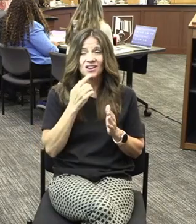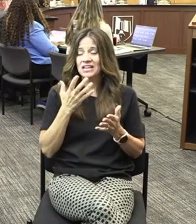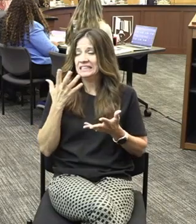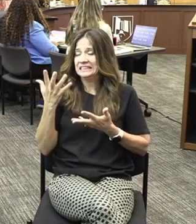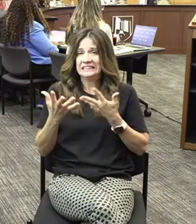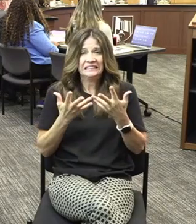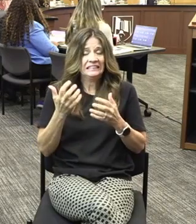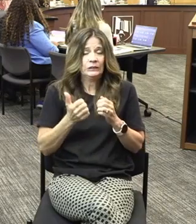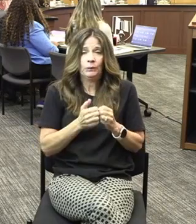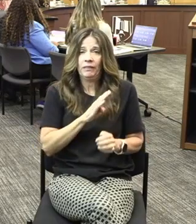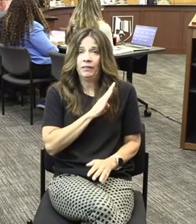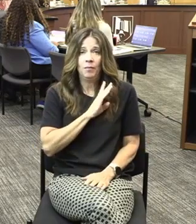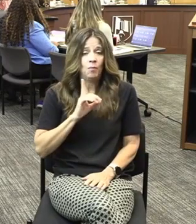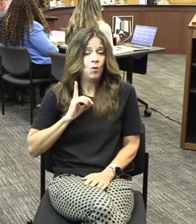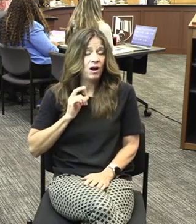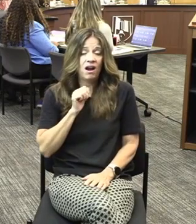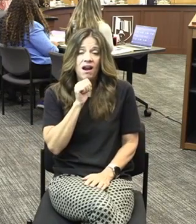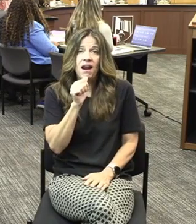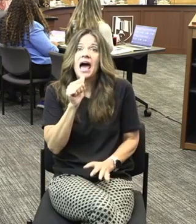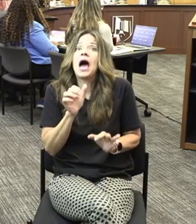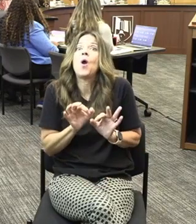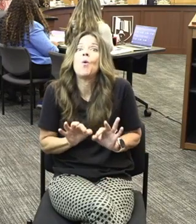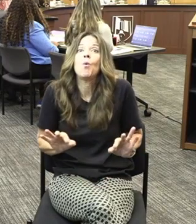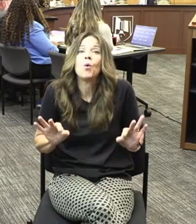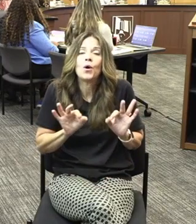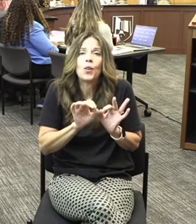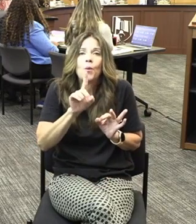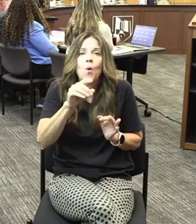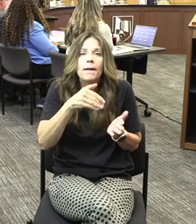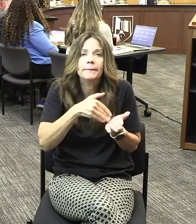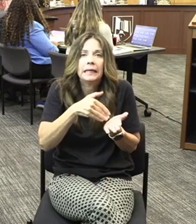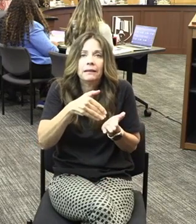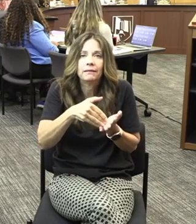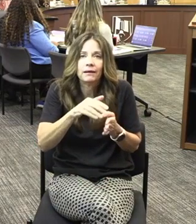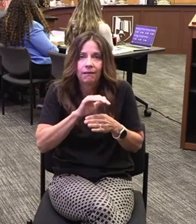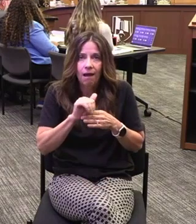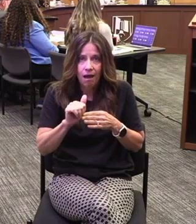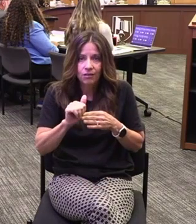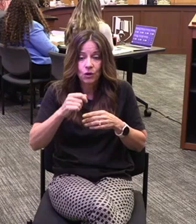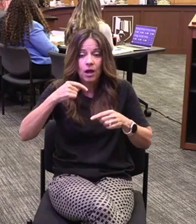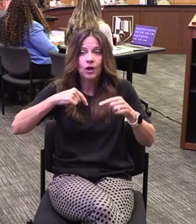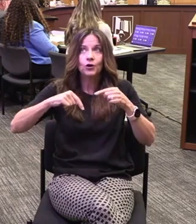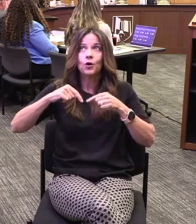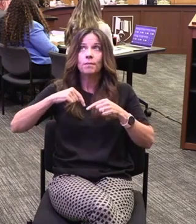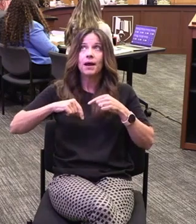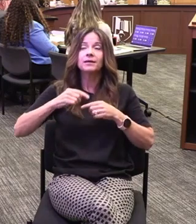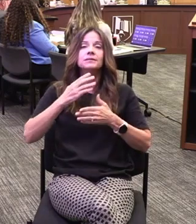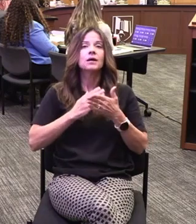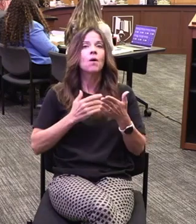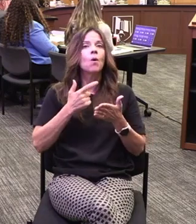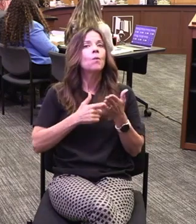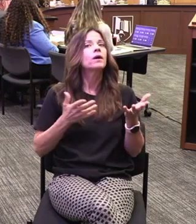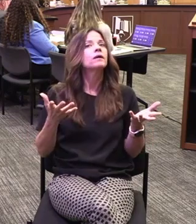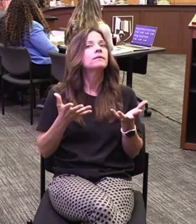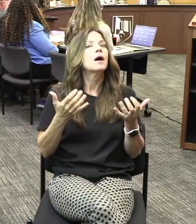present board was not worth $1 million. So if I go all the way back a couple slides, what is our current